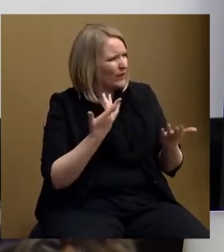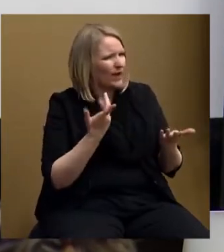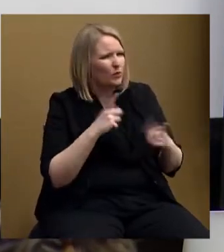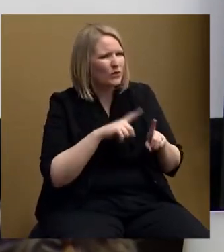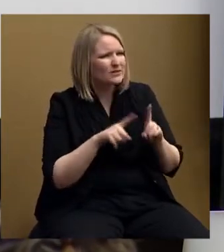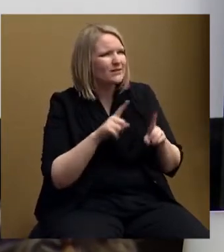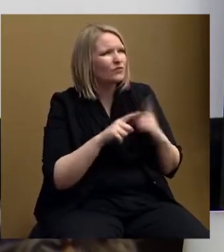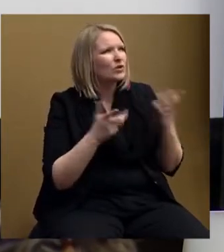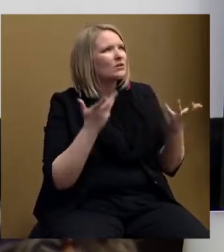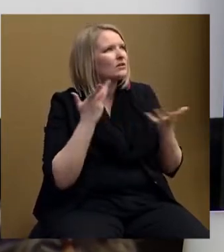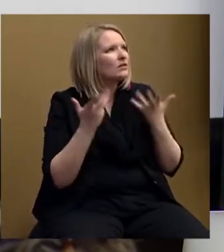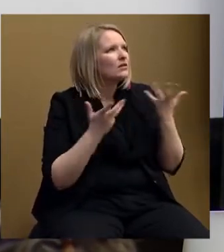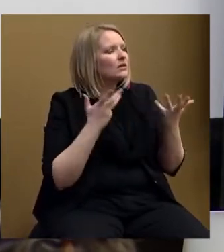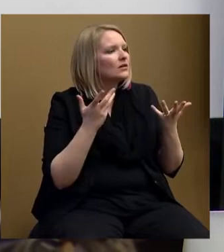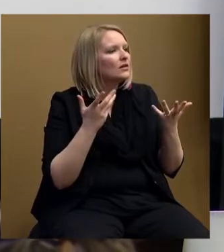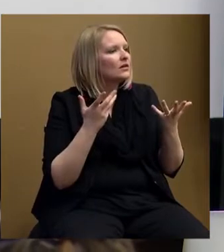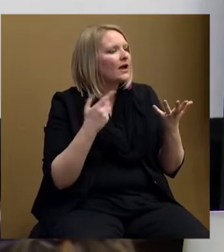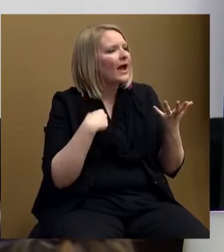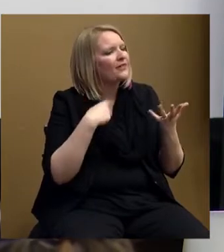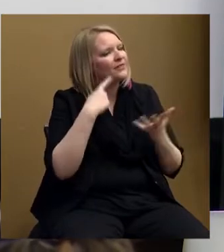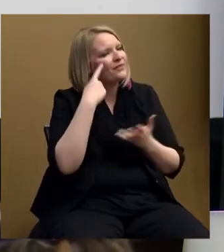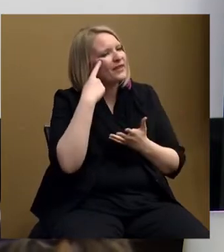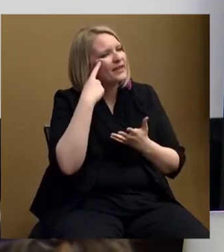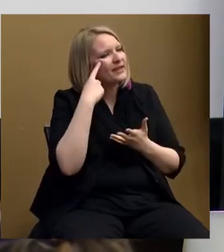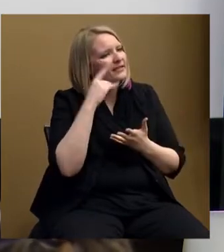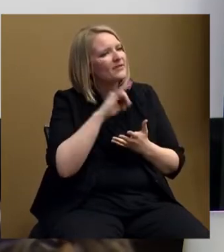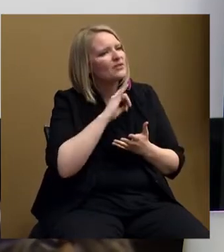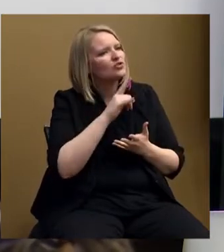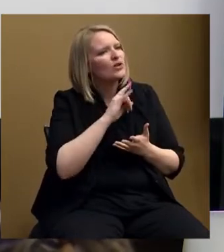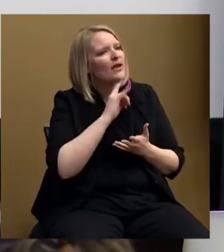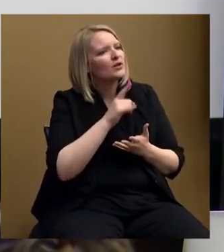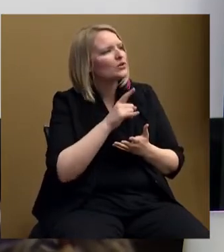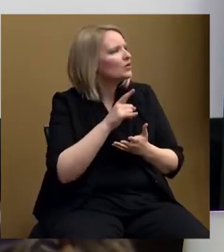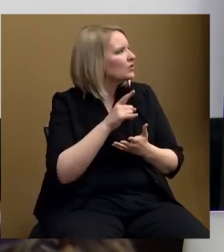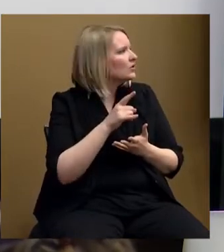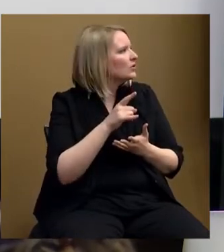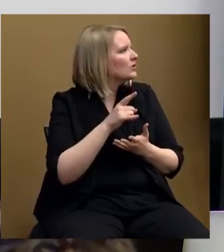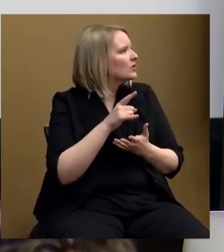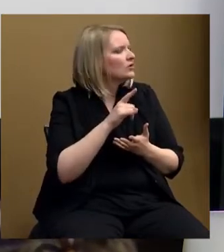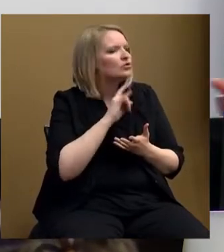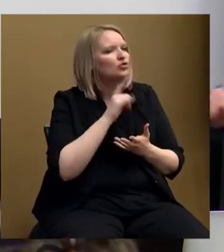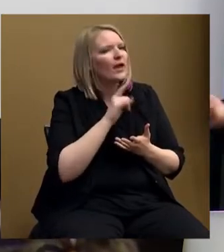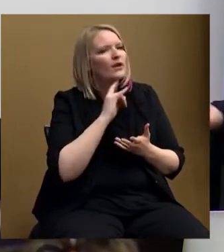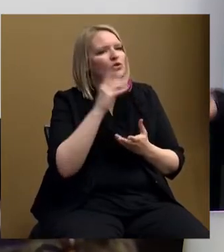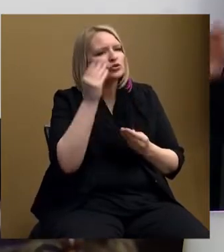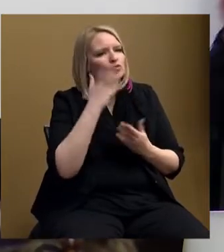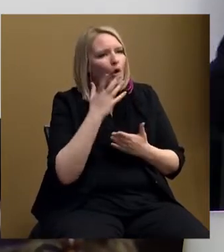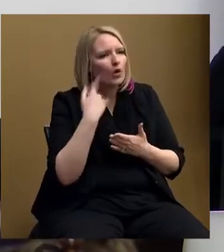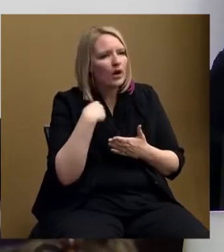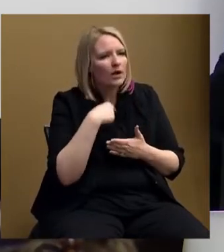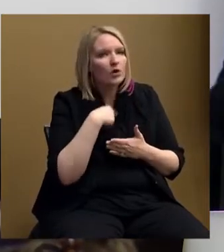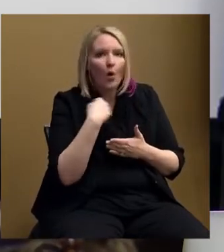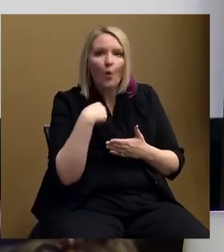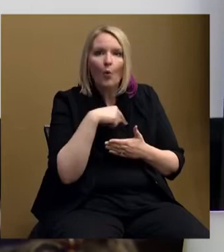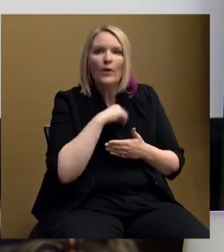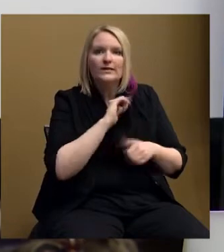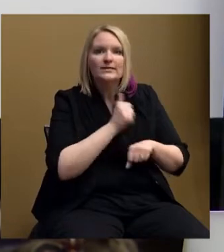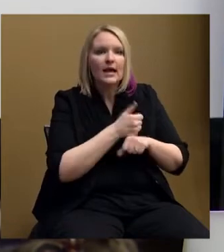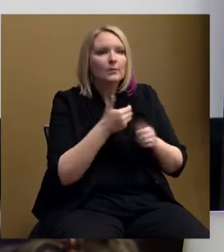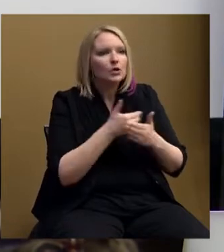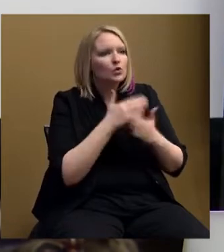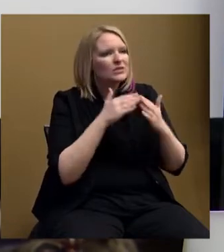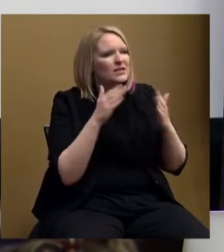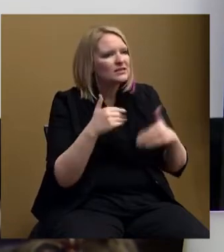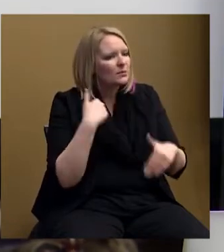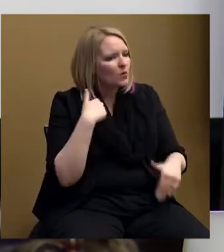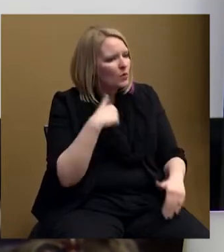different? And then I think it was one of the janitors that told us that they had put a new system in. And then we all